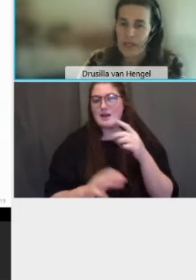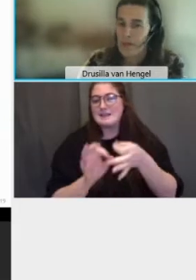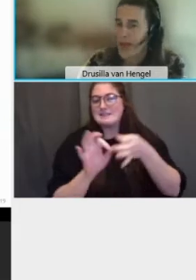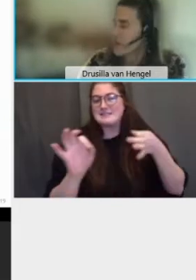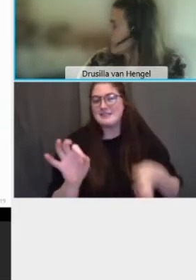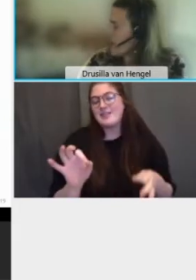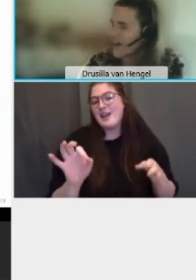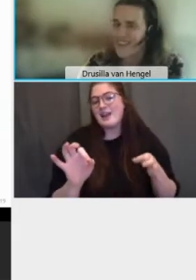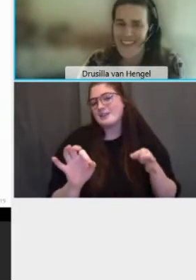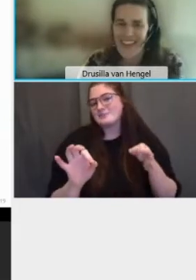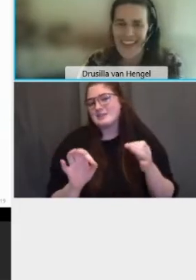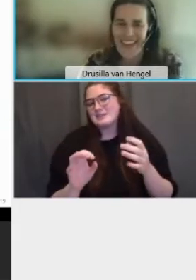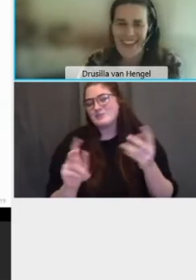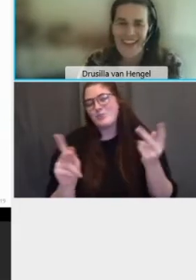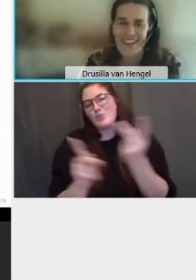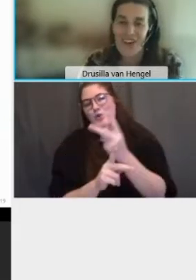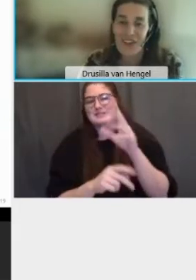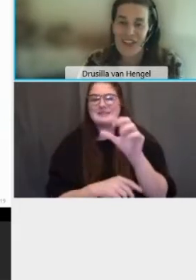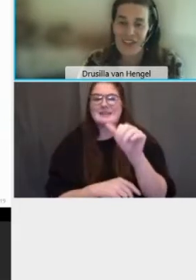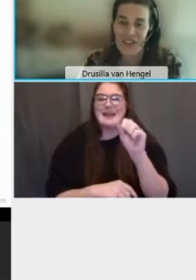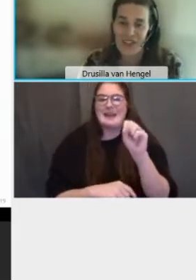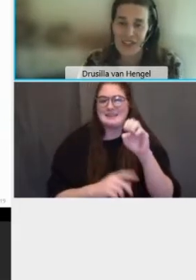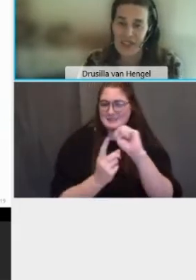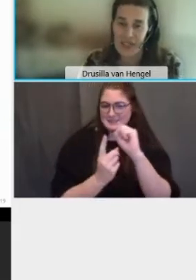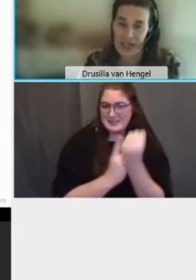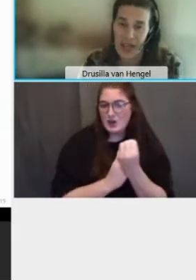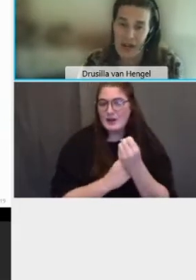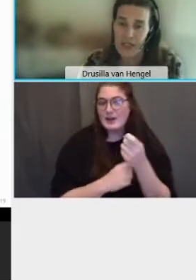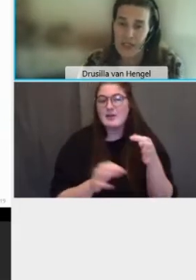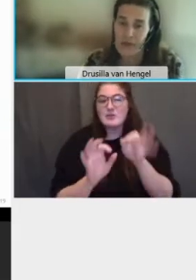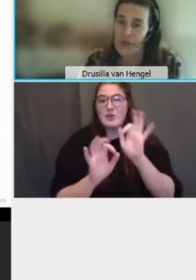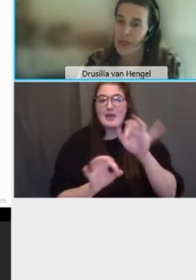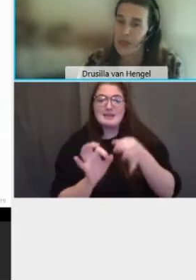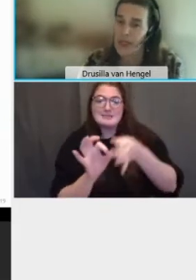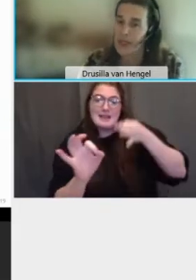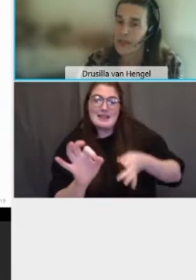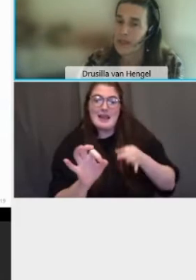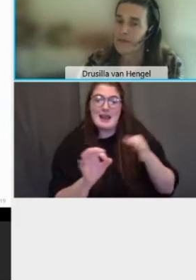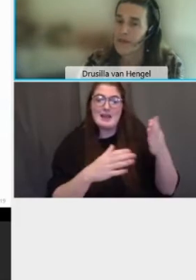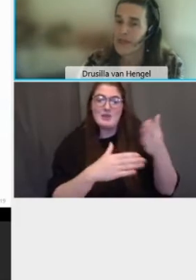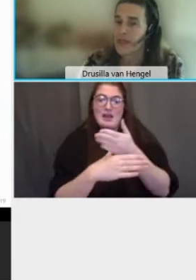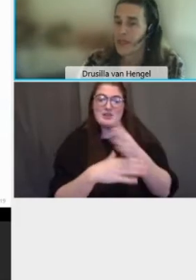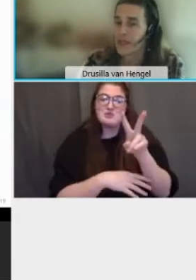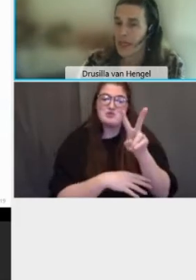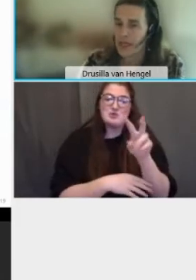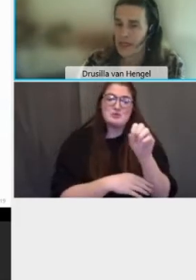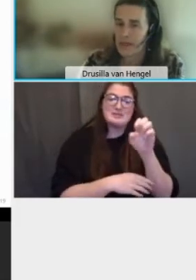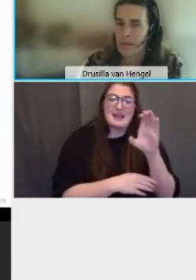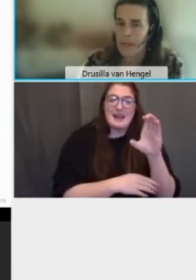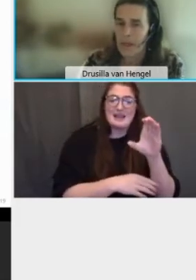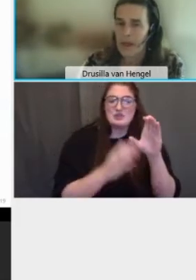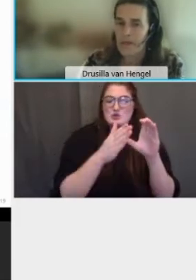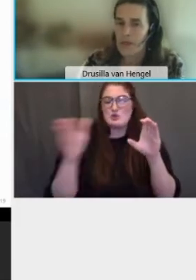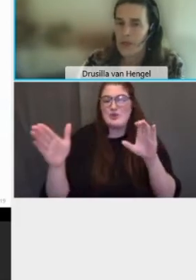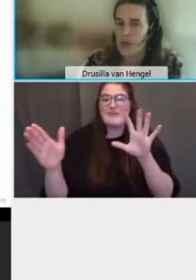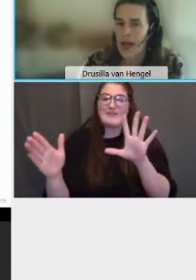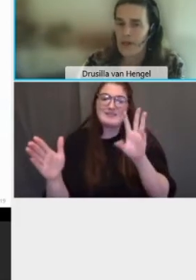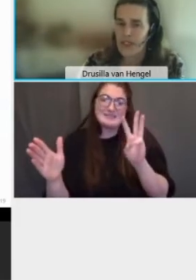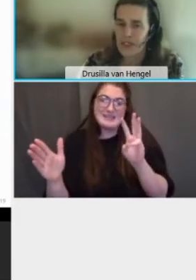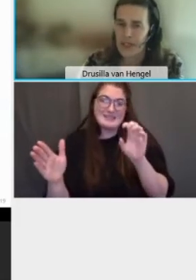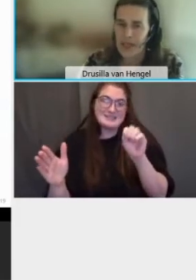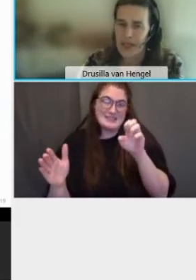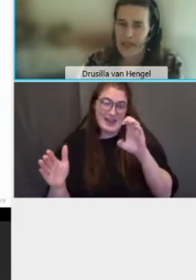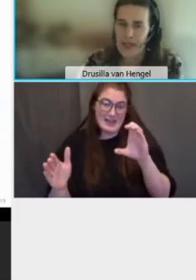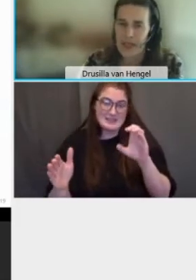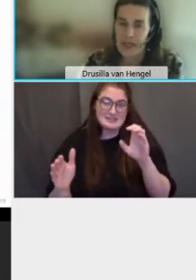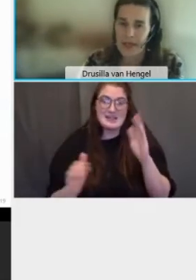The range of passenger car delay along intersections today ranges from 2 seconds to 56 seconds. And the future